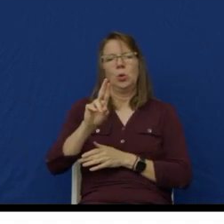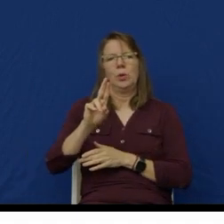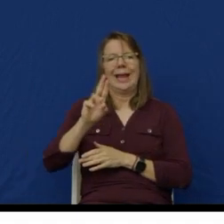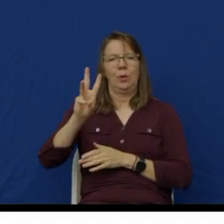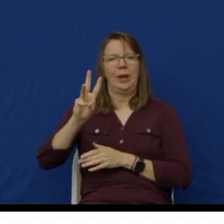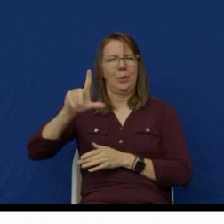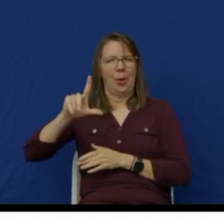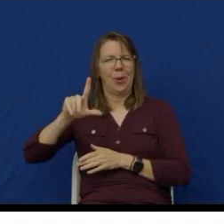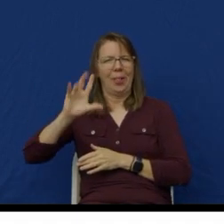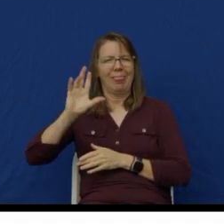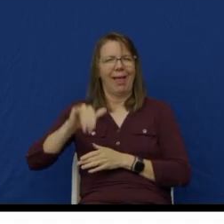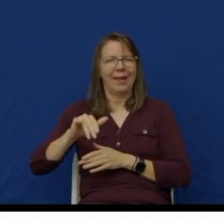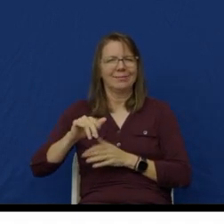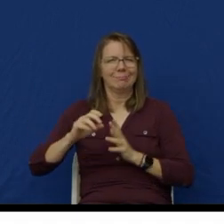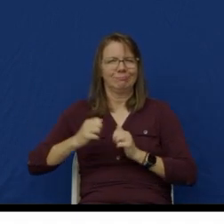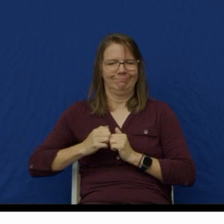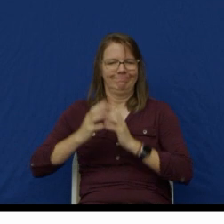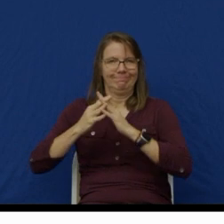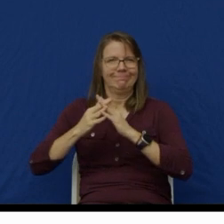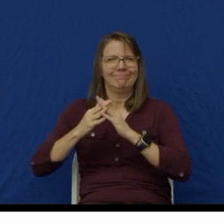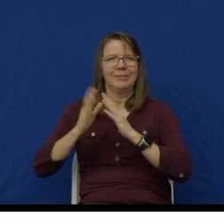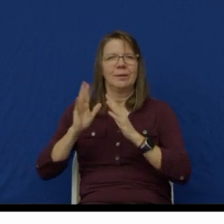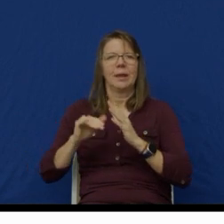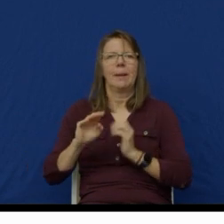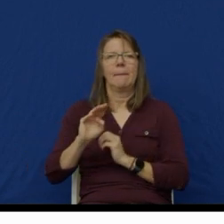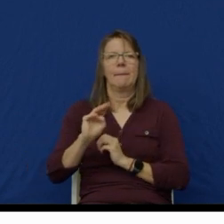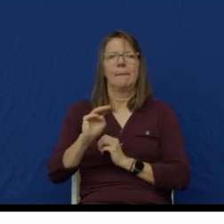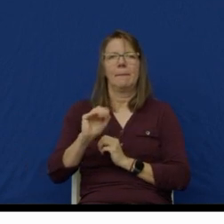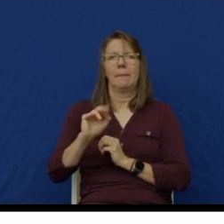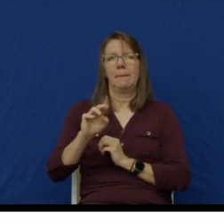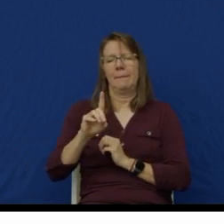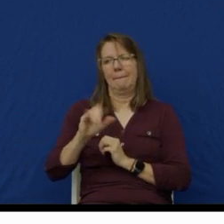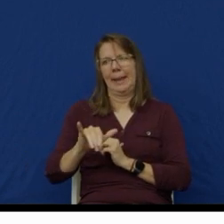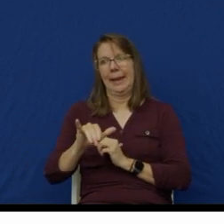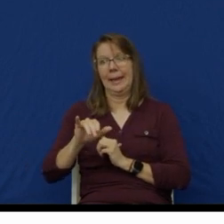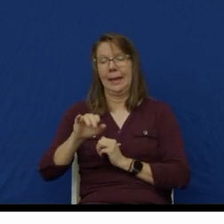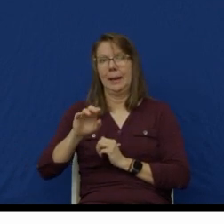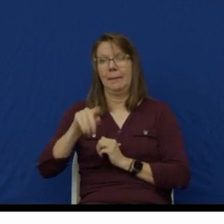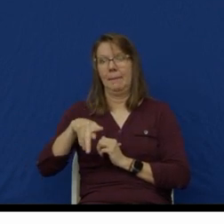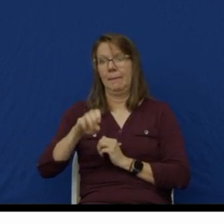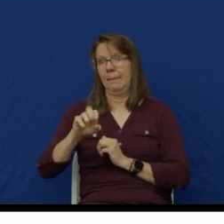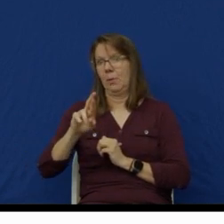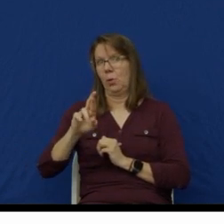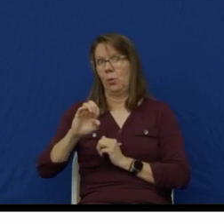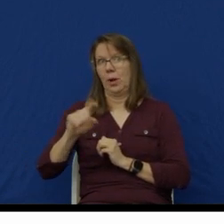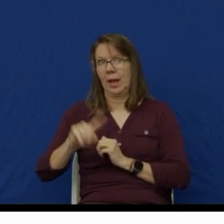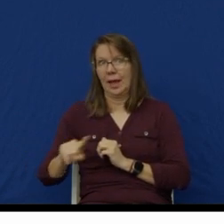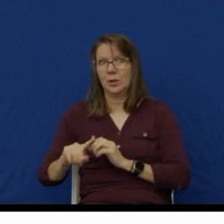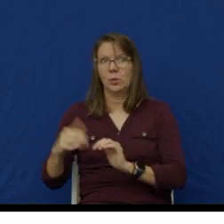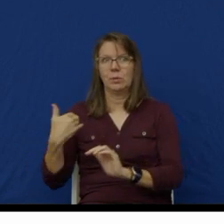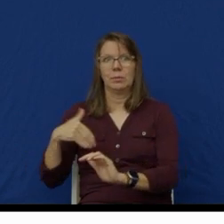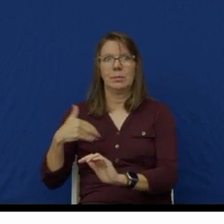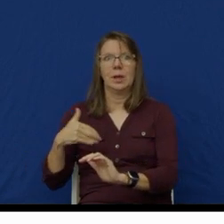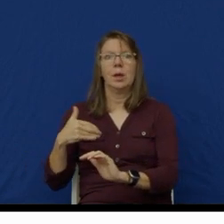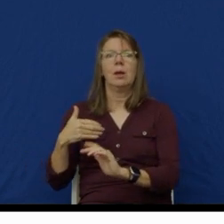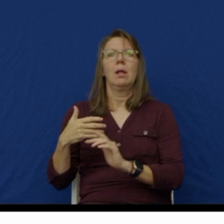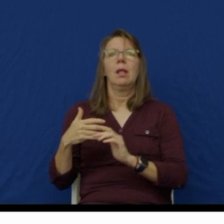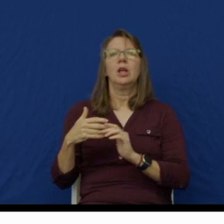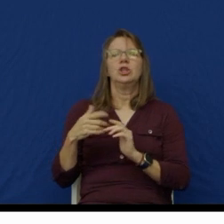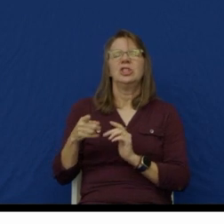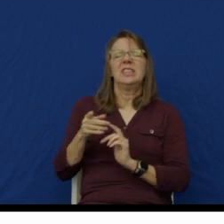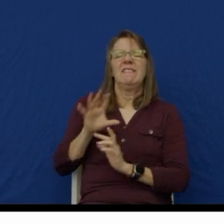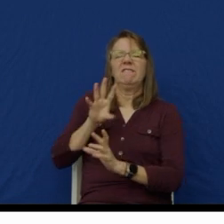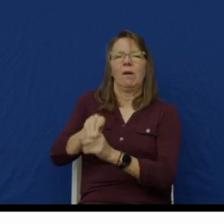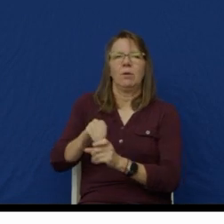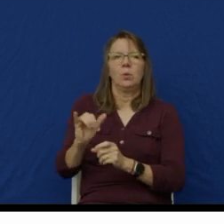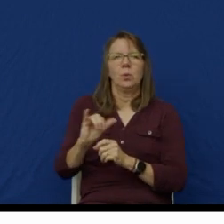Learn. Mandy Perez was just a little media darling, so the work that I Choose to Stay essay from Mandy was there,